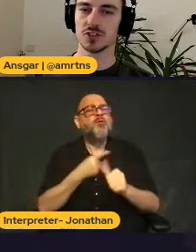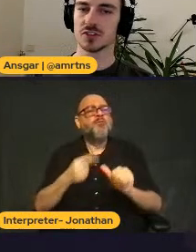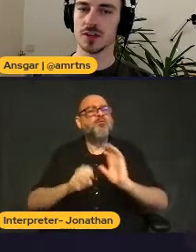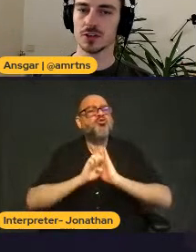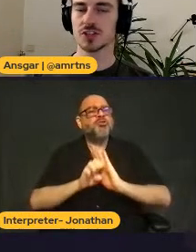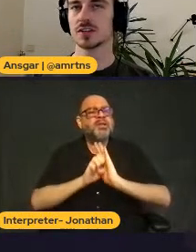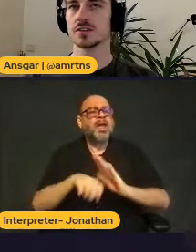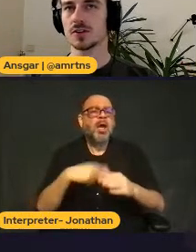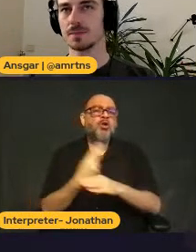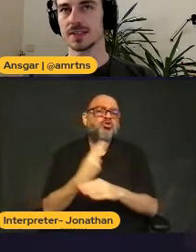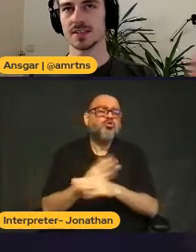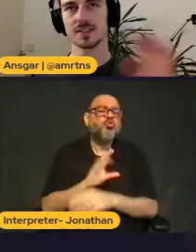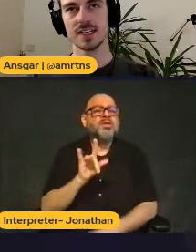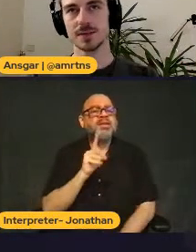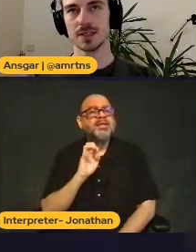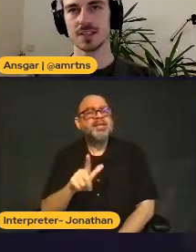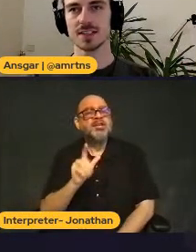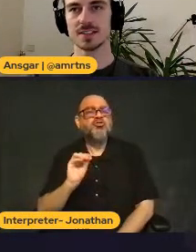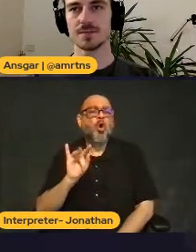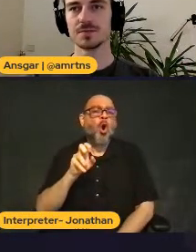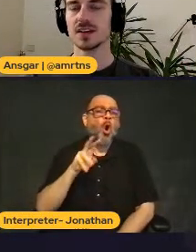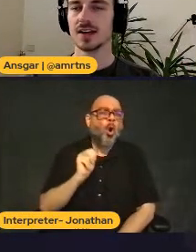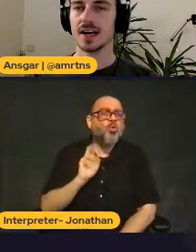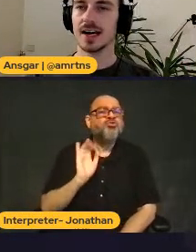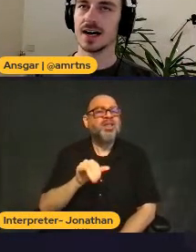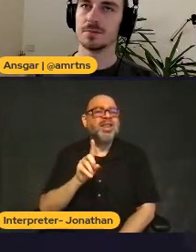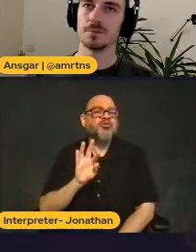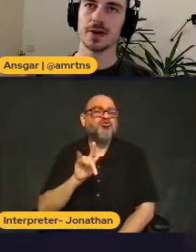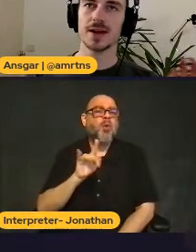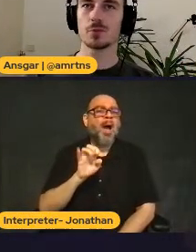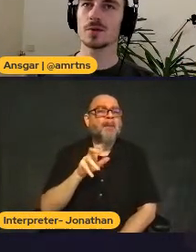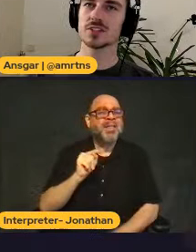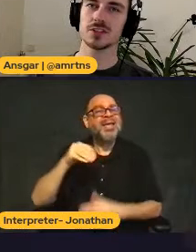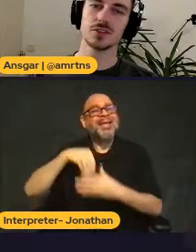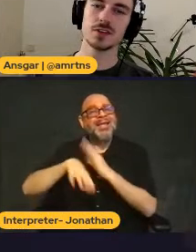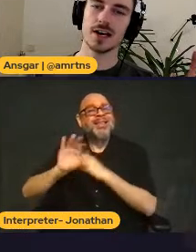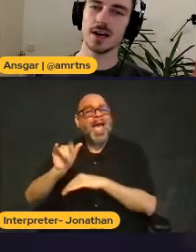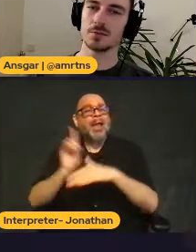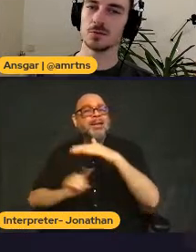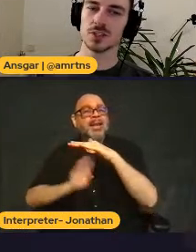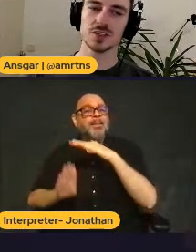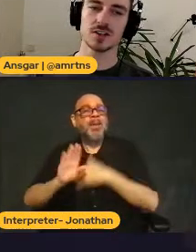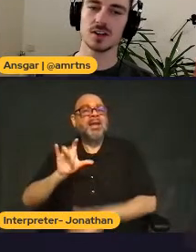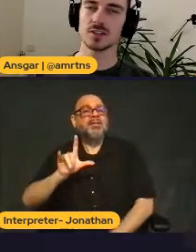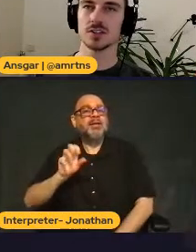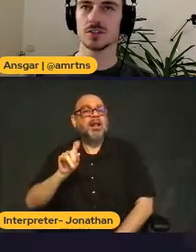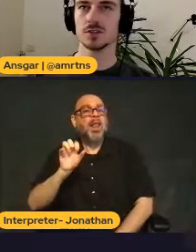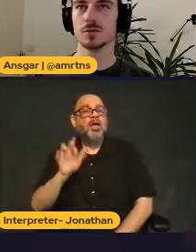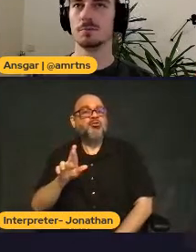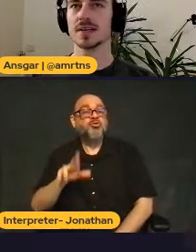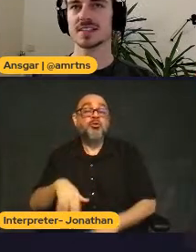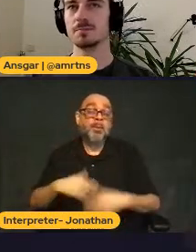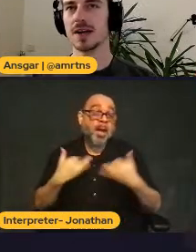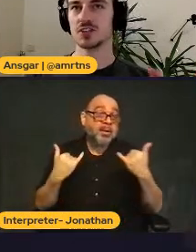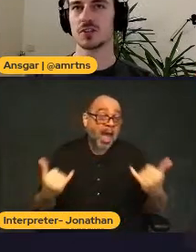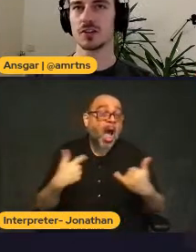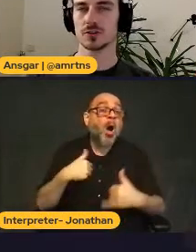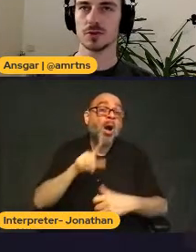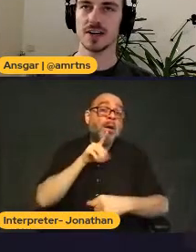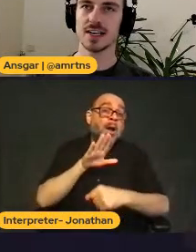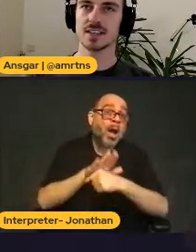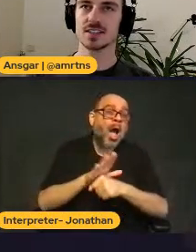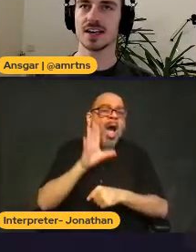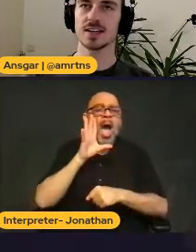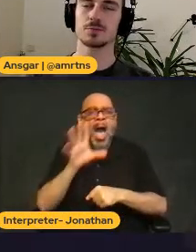using DigitalOcean, a droplet, and a database cluster. But I promised you I would also mix and match